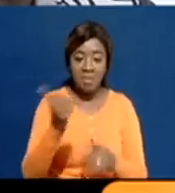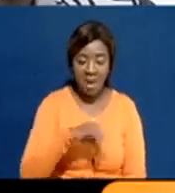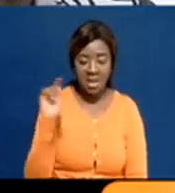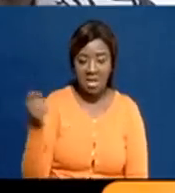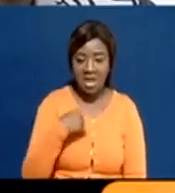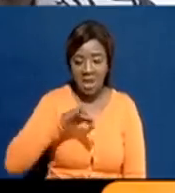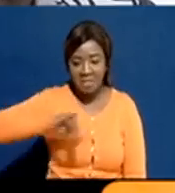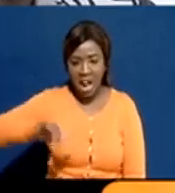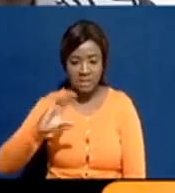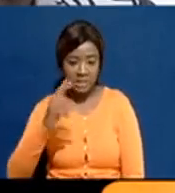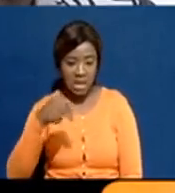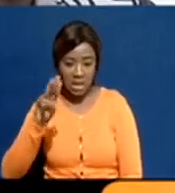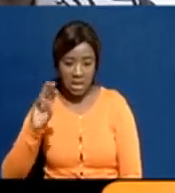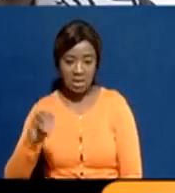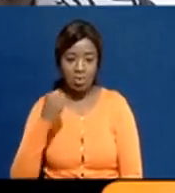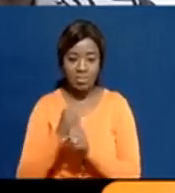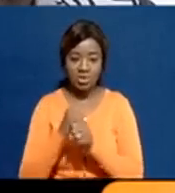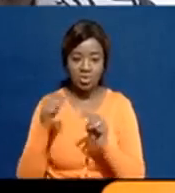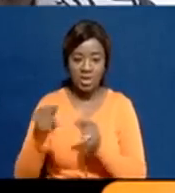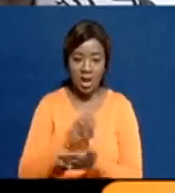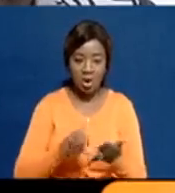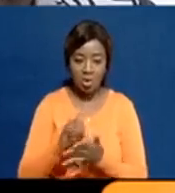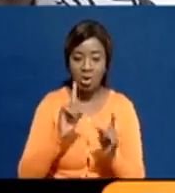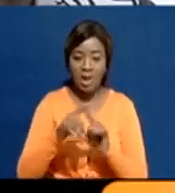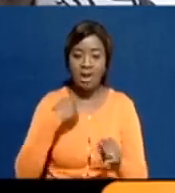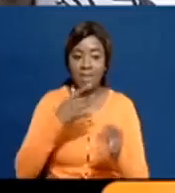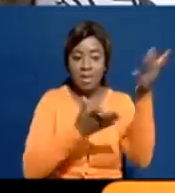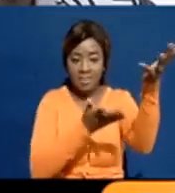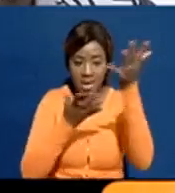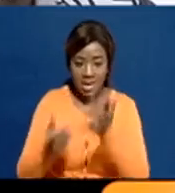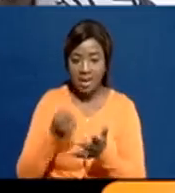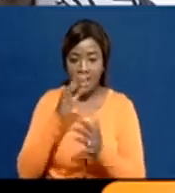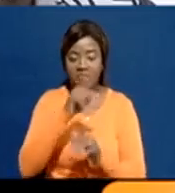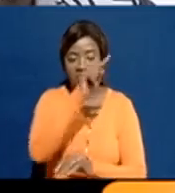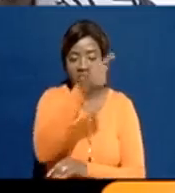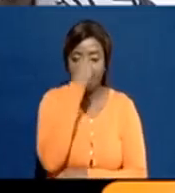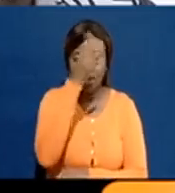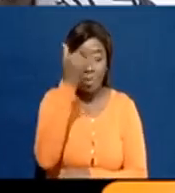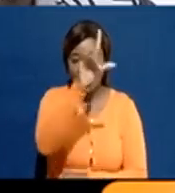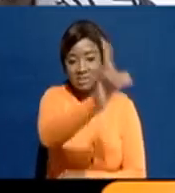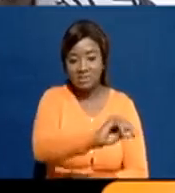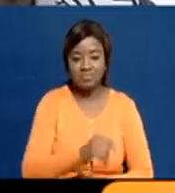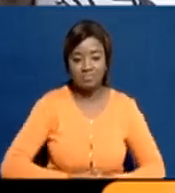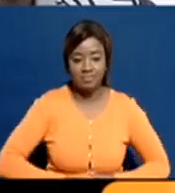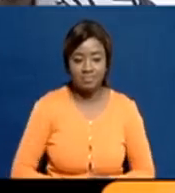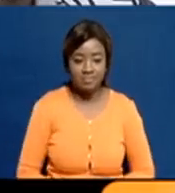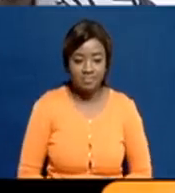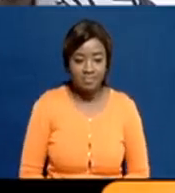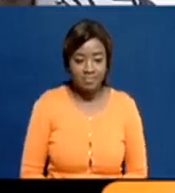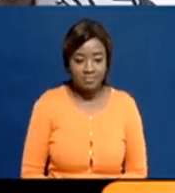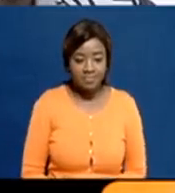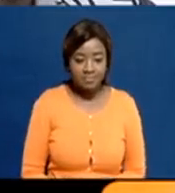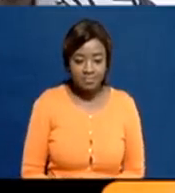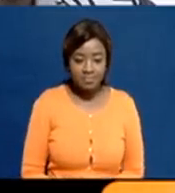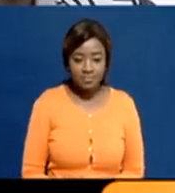the chemo here locally. But I brought my own medicine from India because it was affordable. It was more affordable. You're